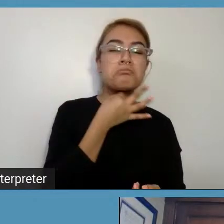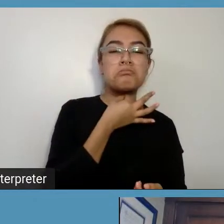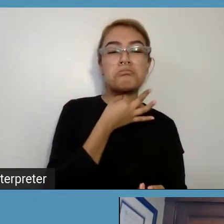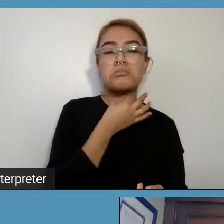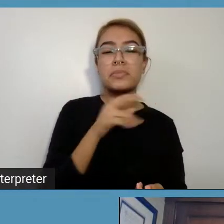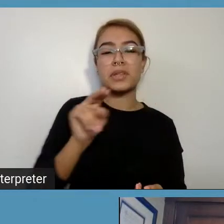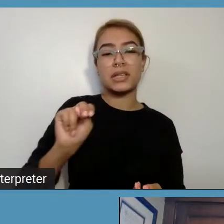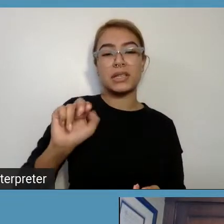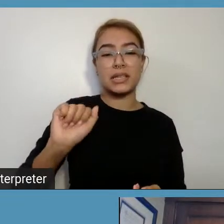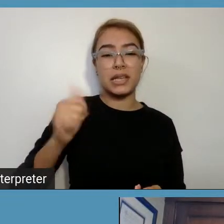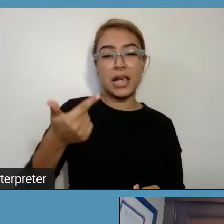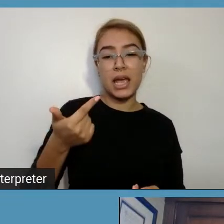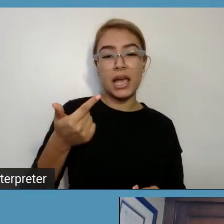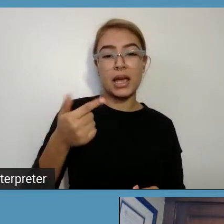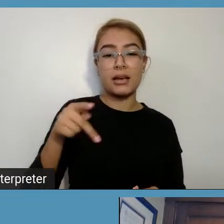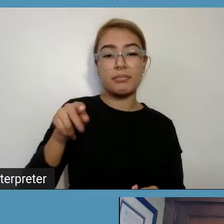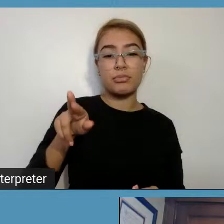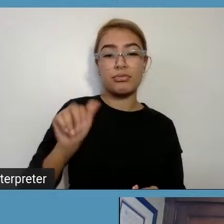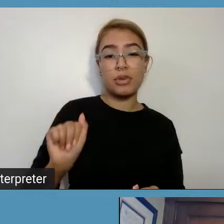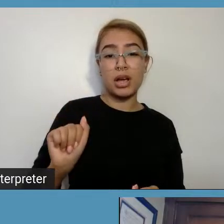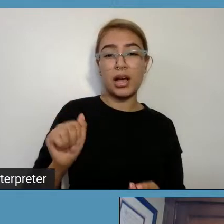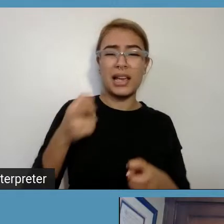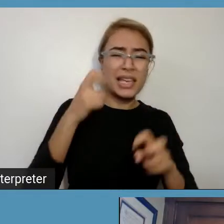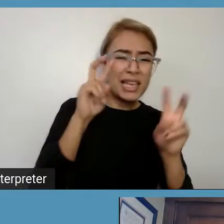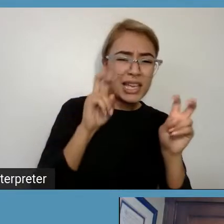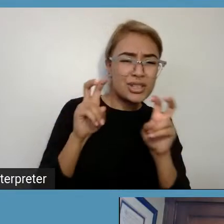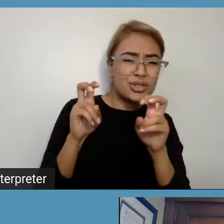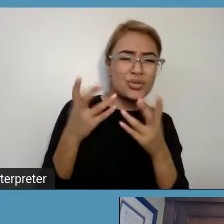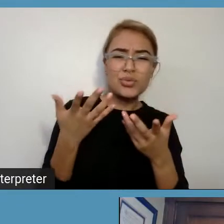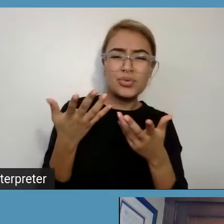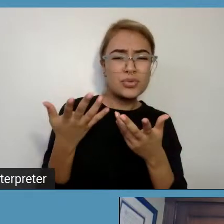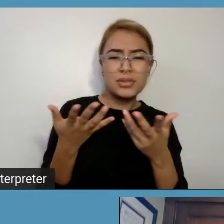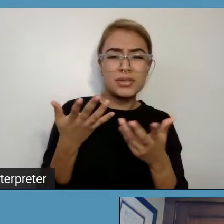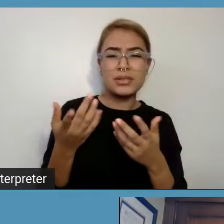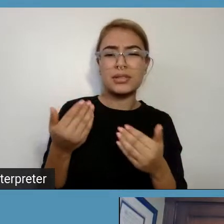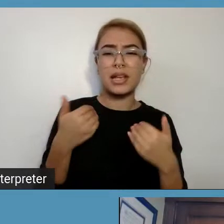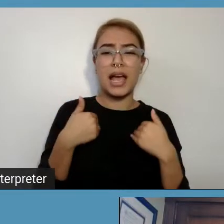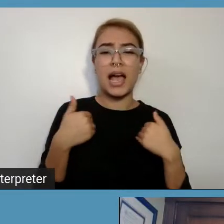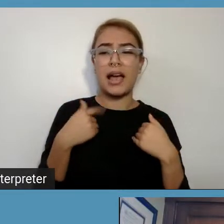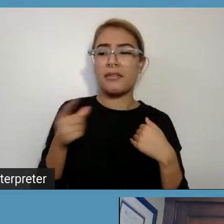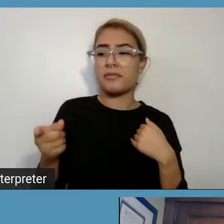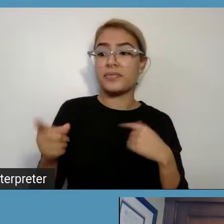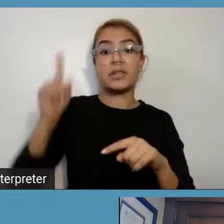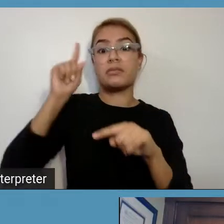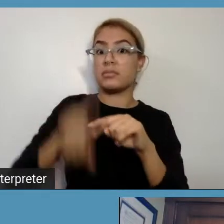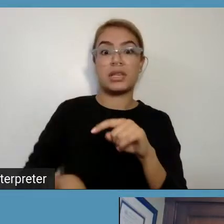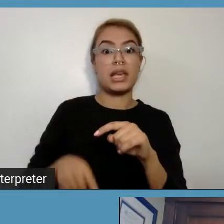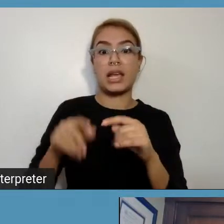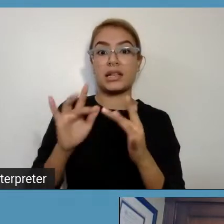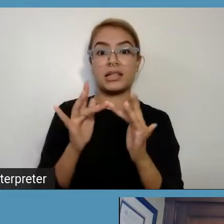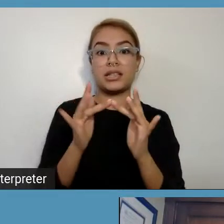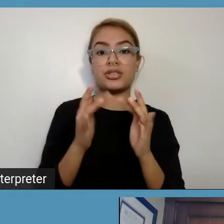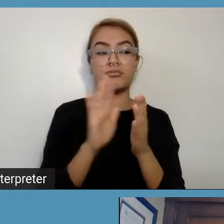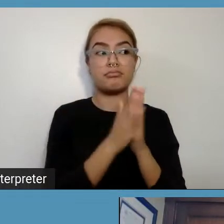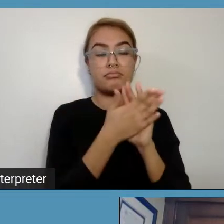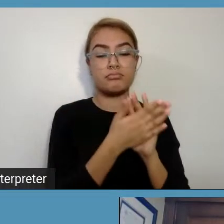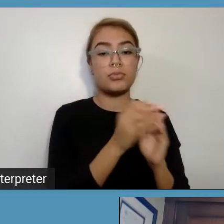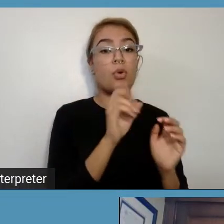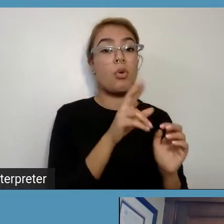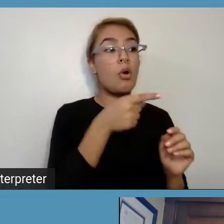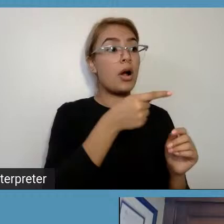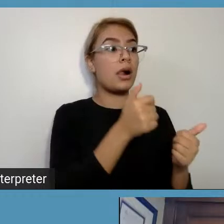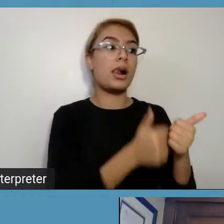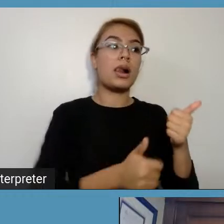there NAGPRA issues that would prohibit you from actually digitizing some or making more urgent to digitize some as you may